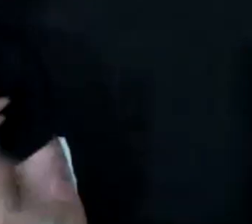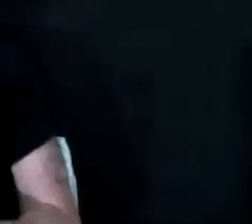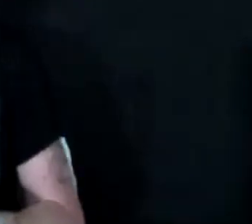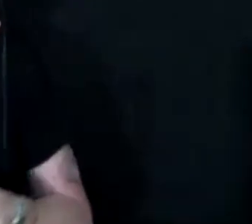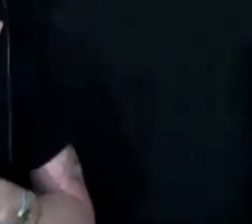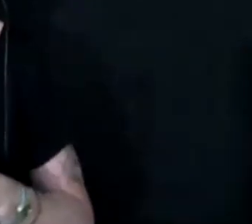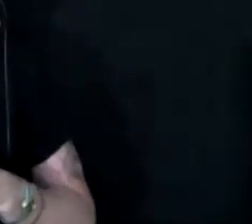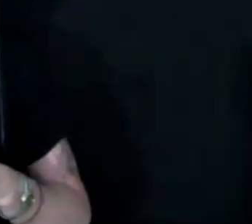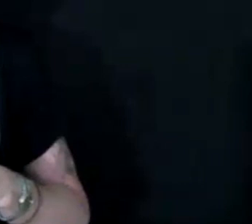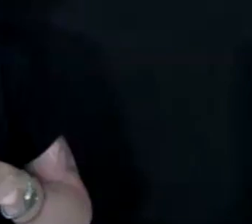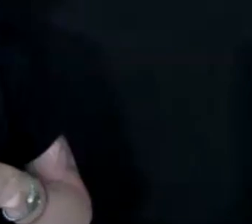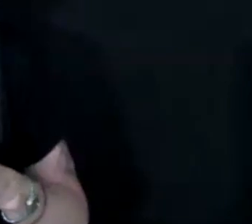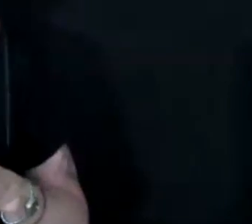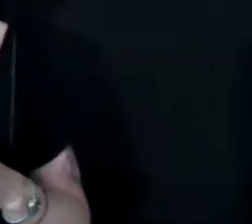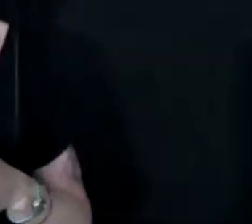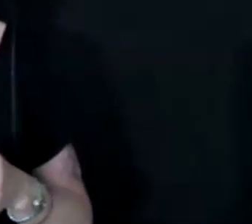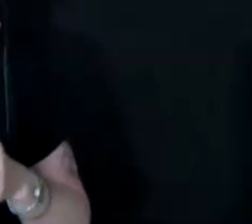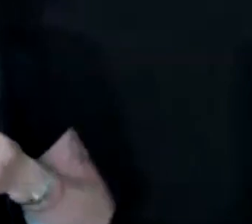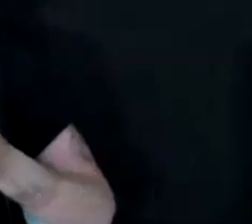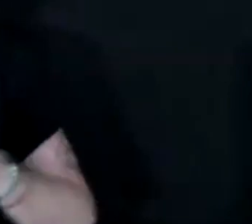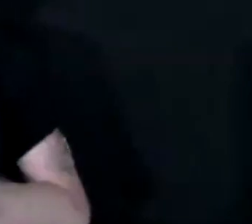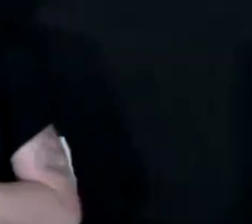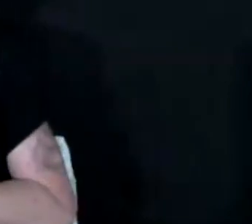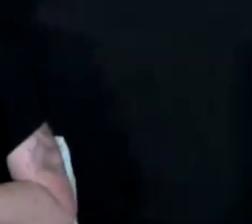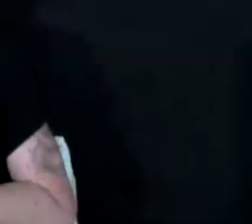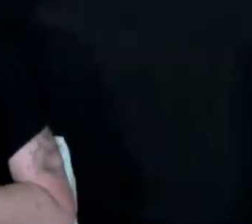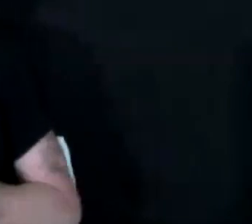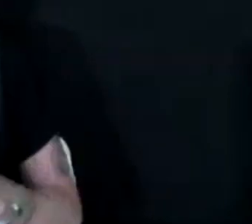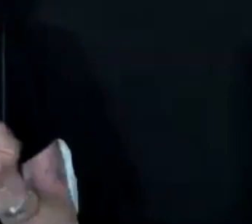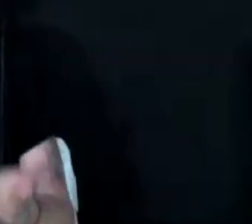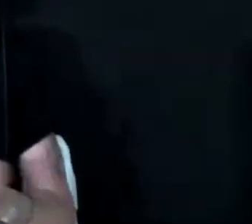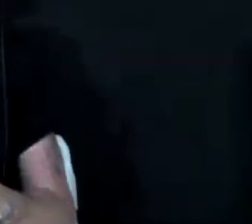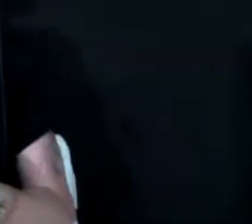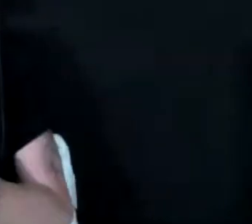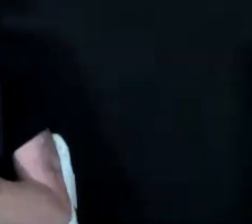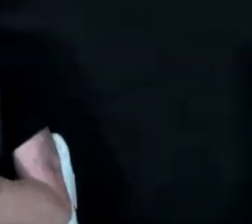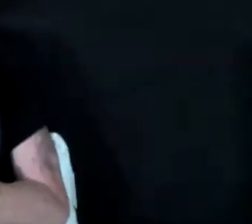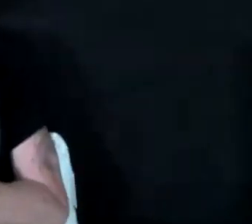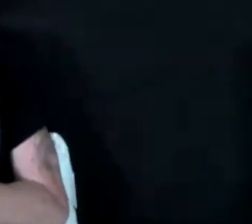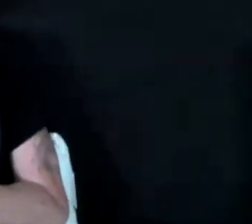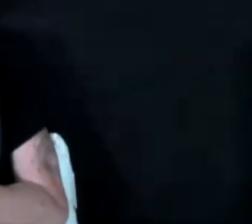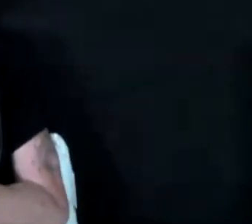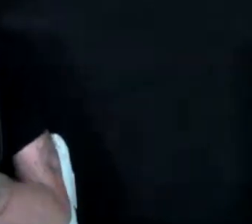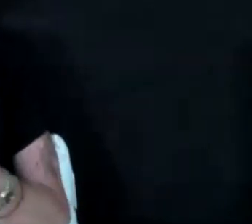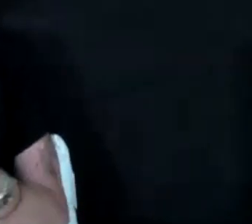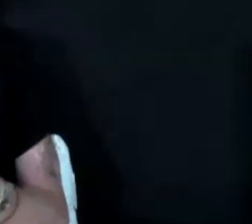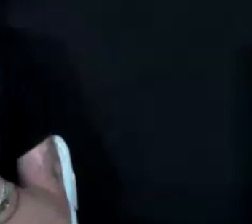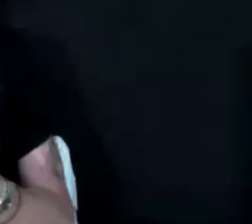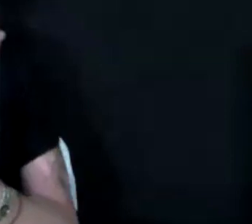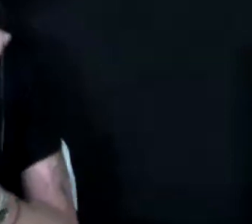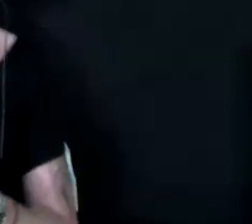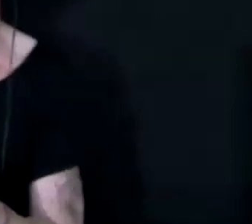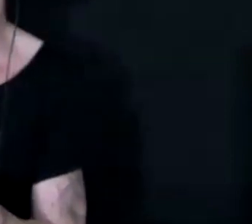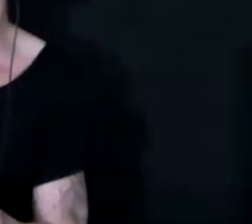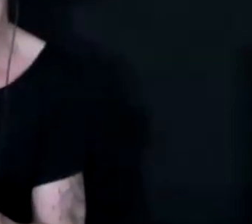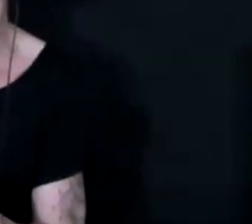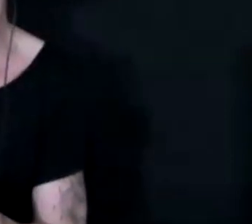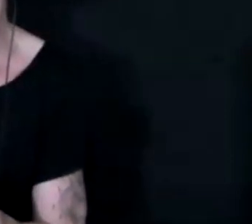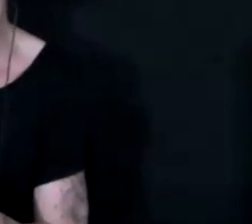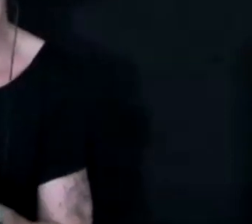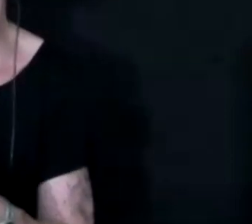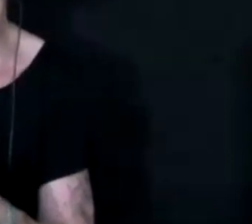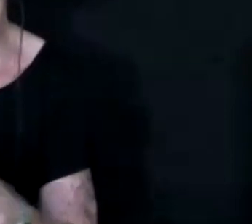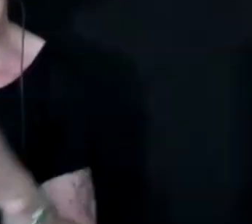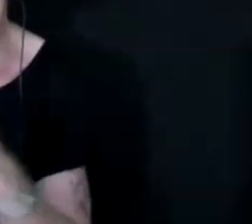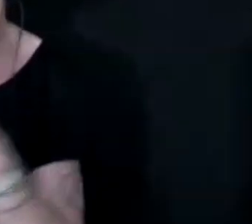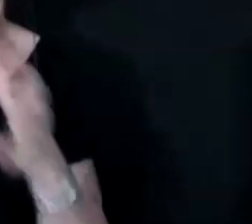miss. So, Joel? Awesome. Melissa, thank you so much. First of